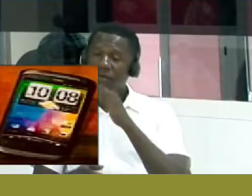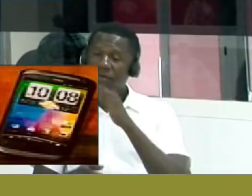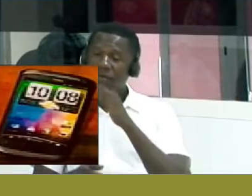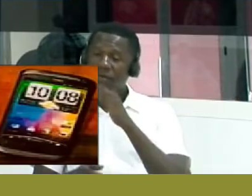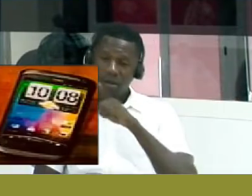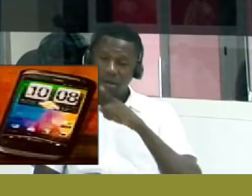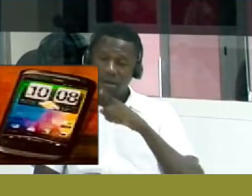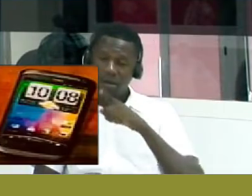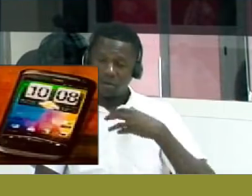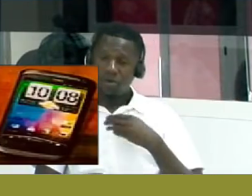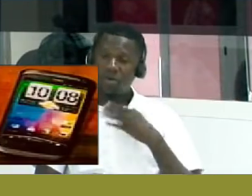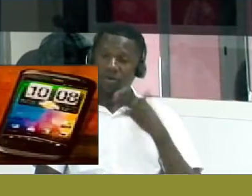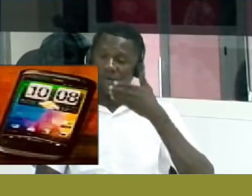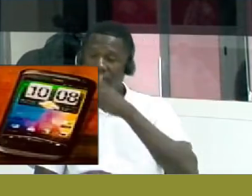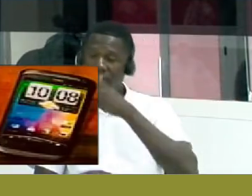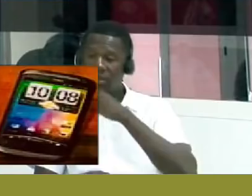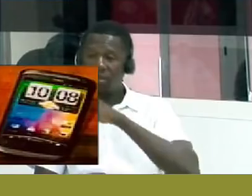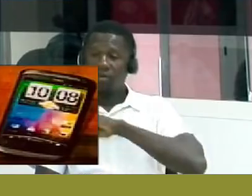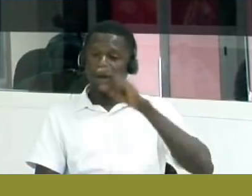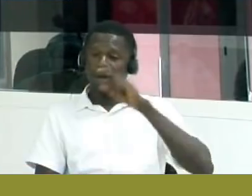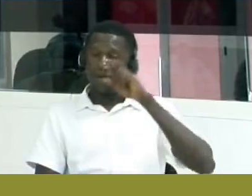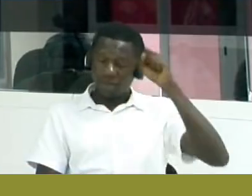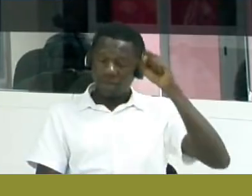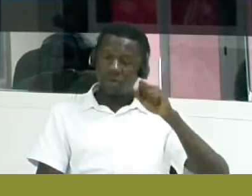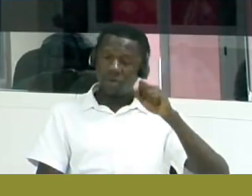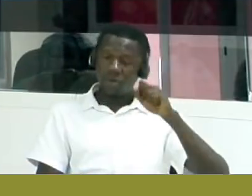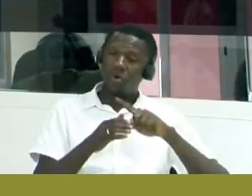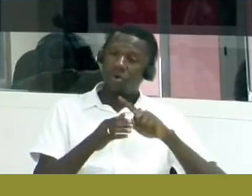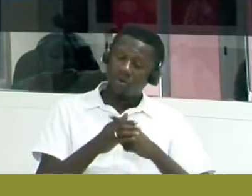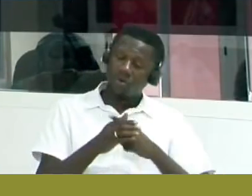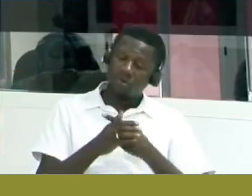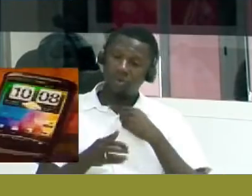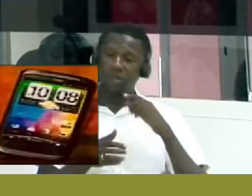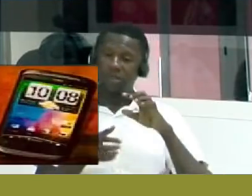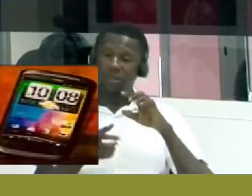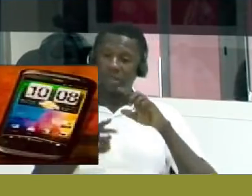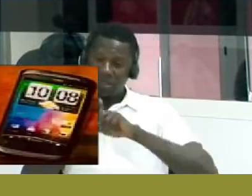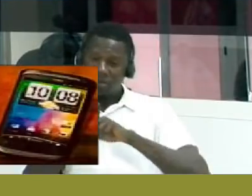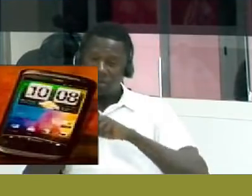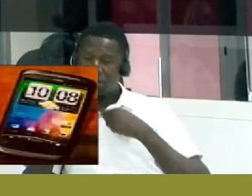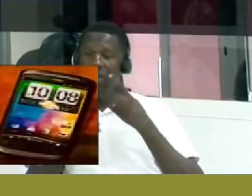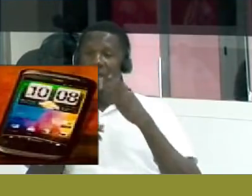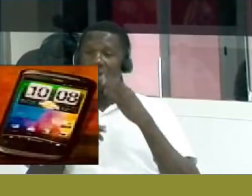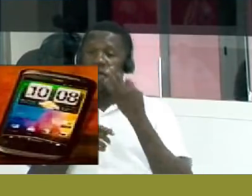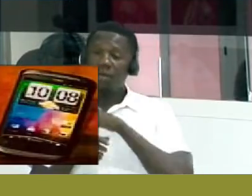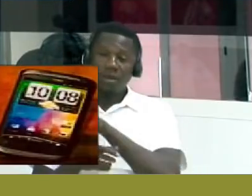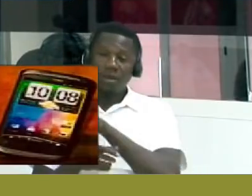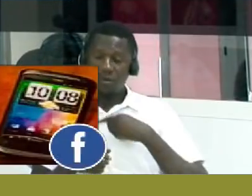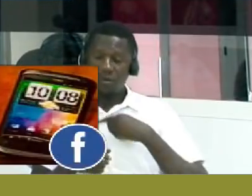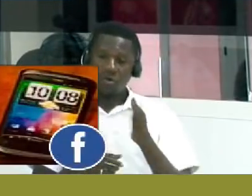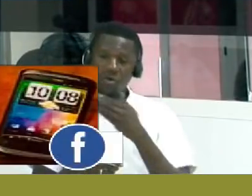vice president, or was it in relation to if they were going to demonstrate?